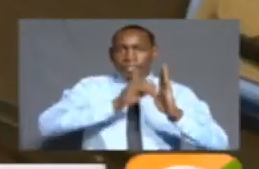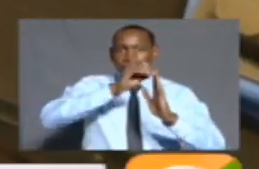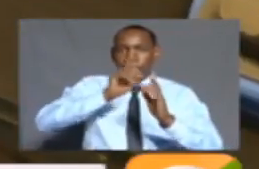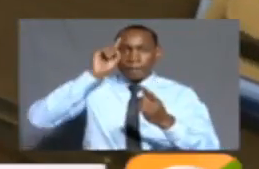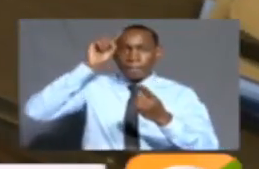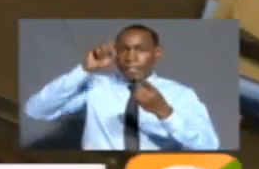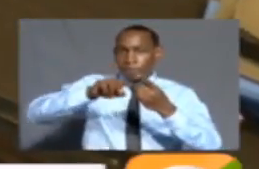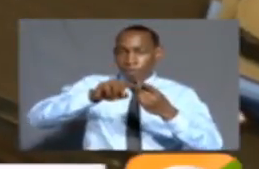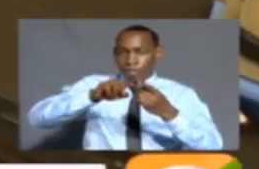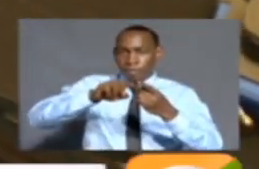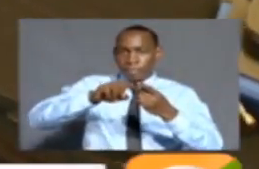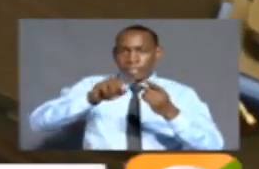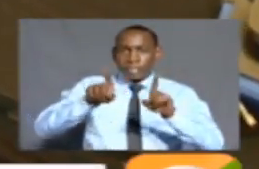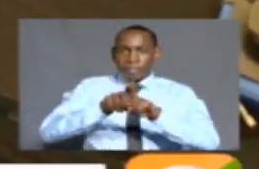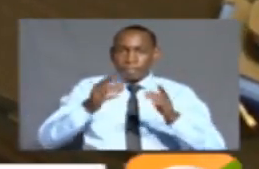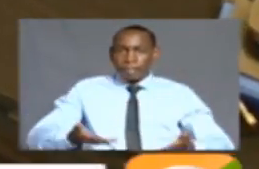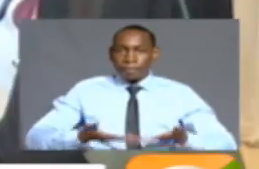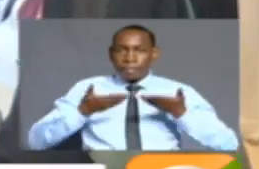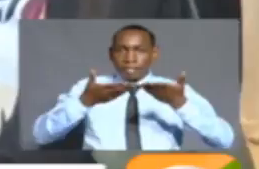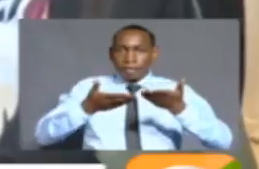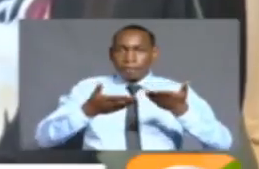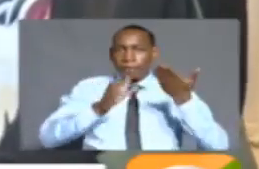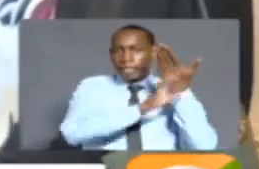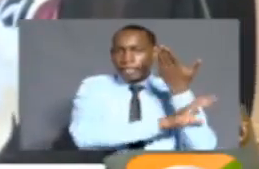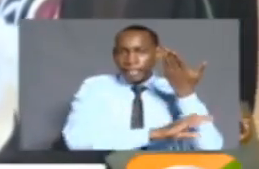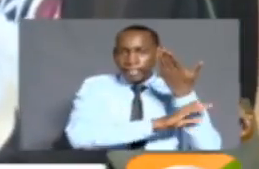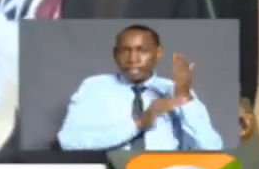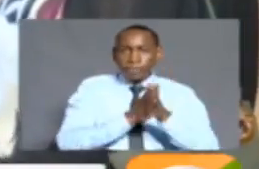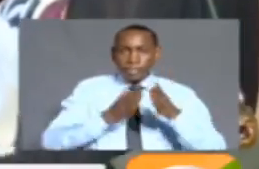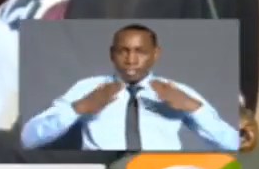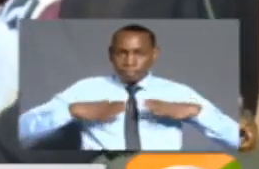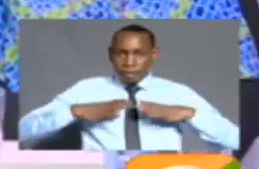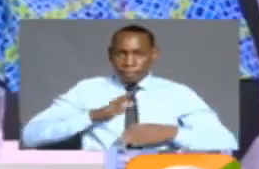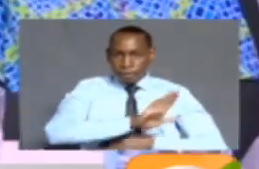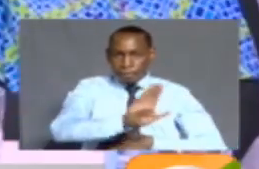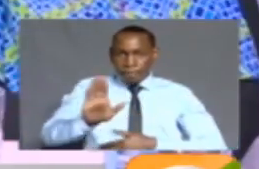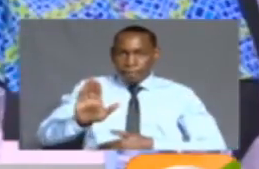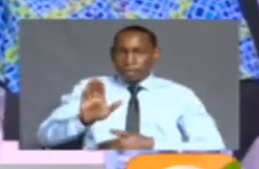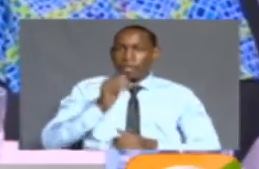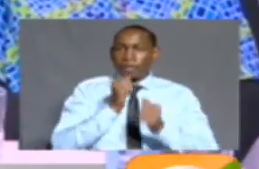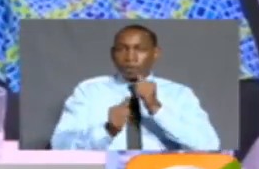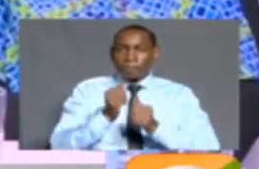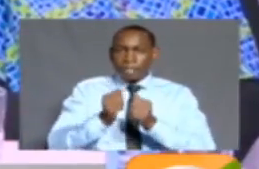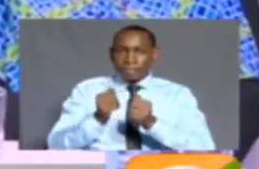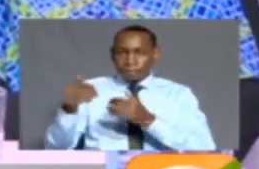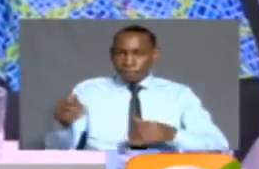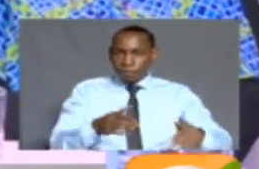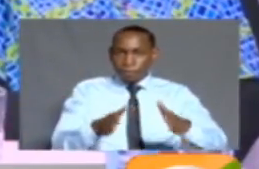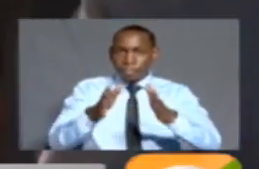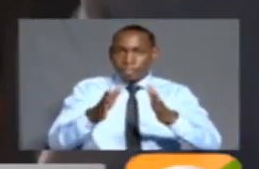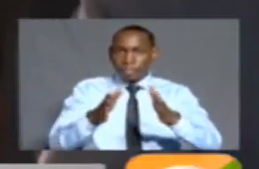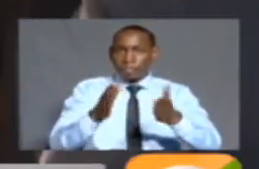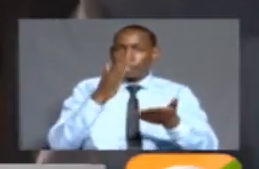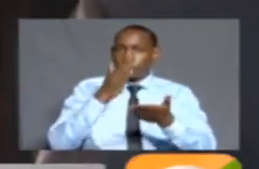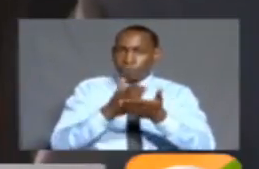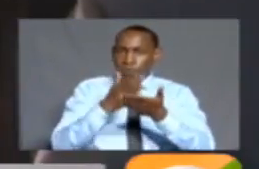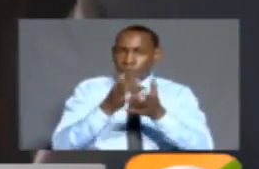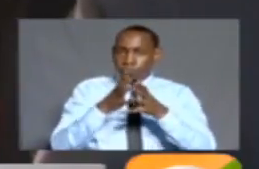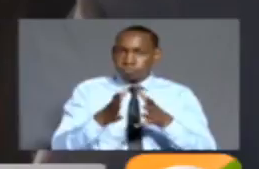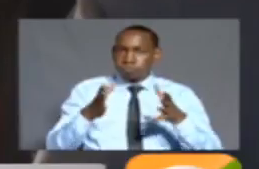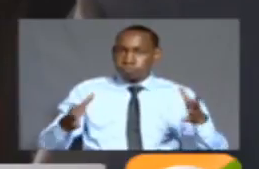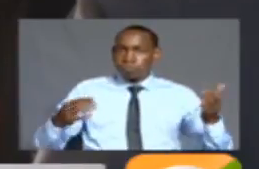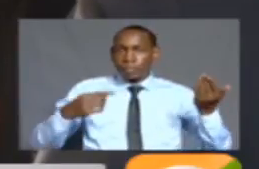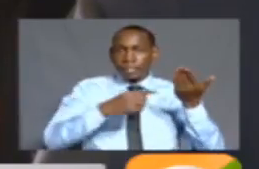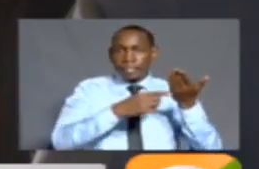Development Goals while offering countries and their citizens a competitive advantage in an increasingly